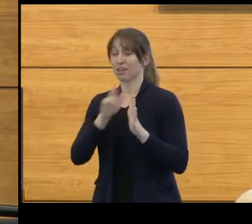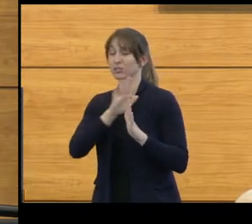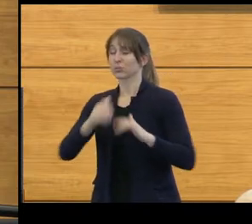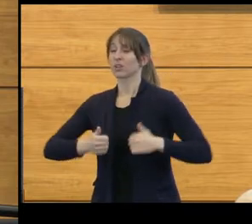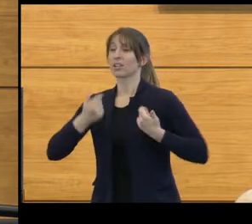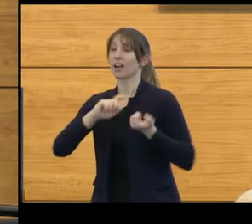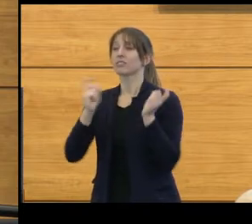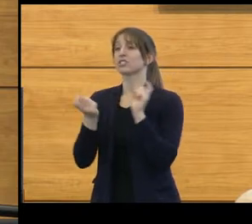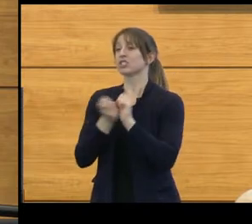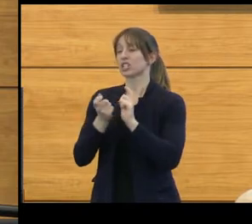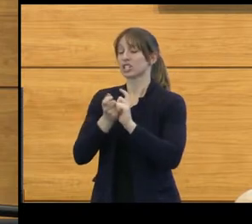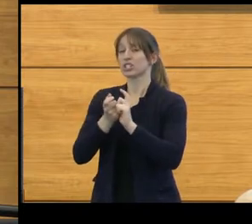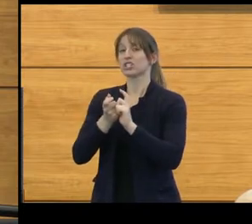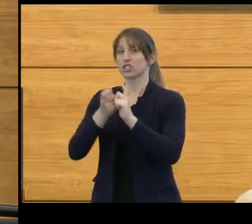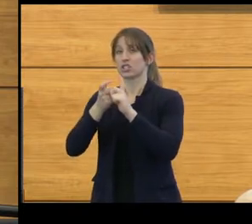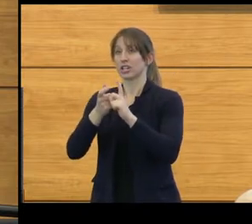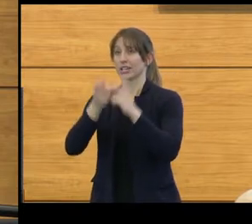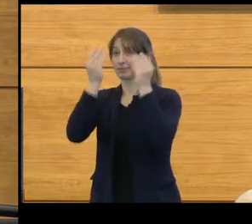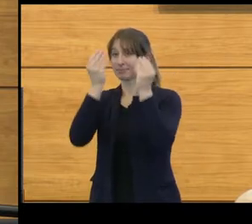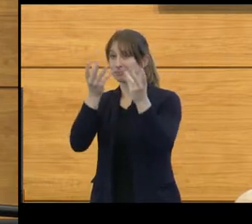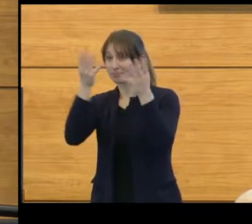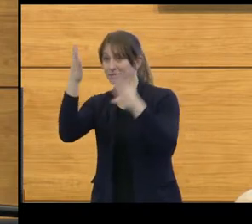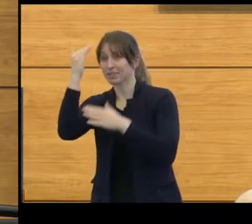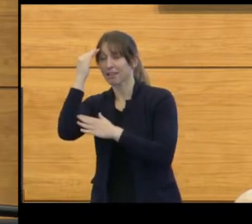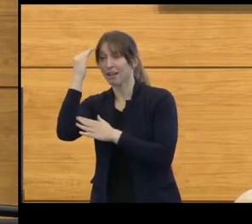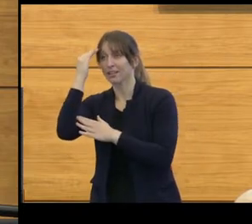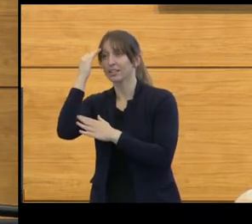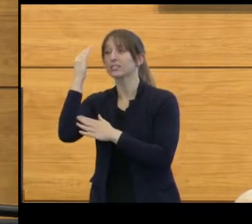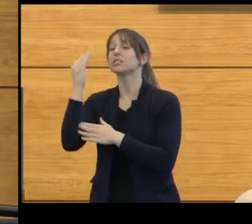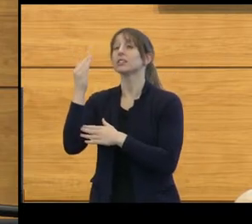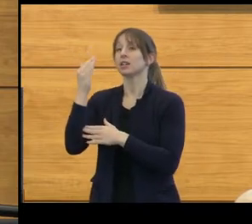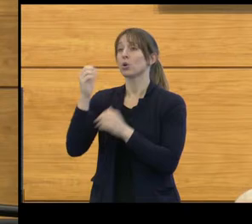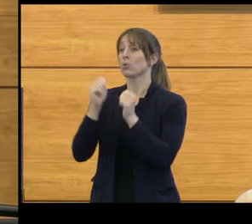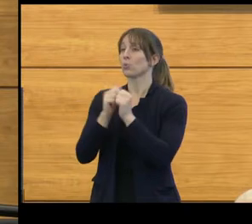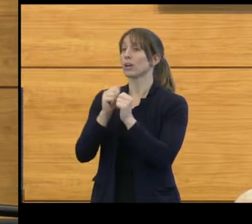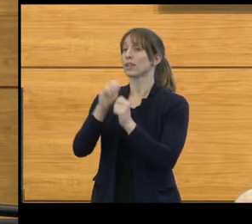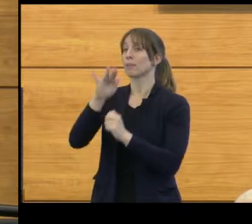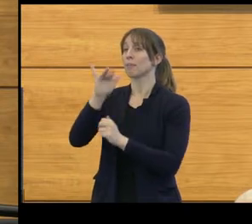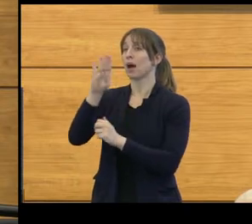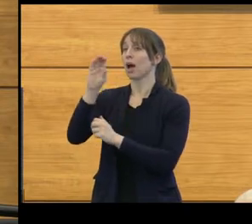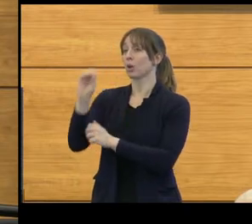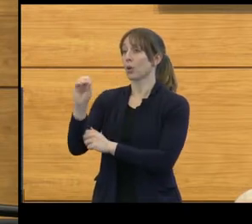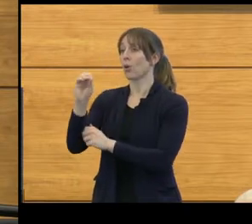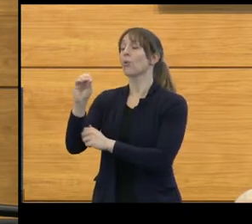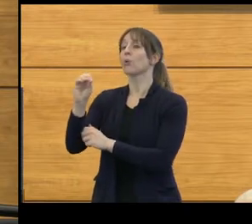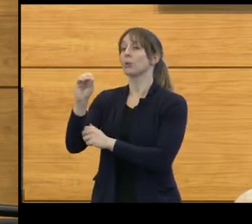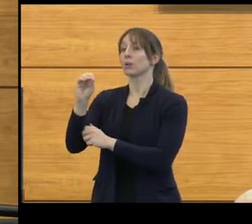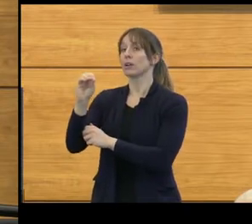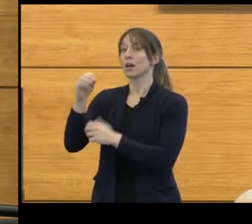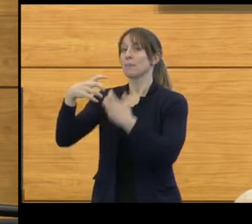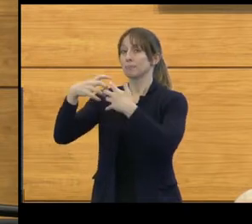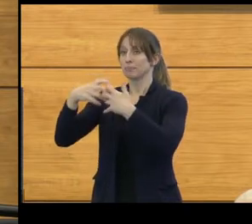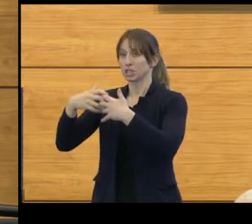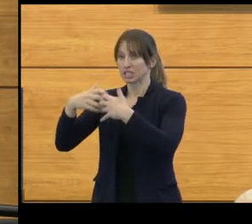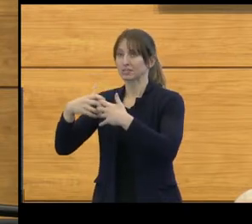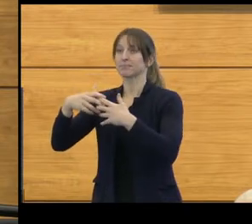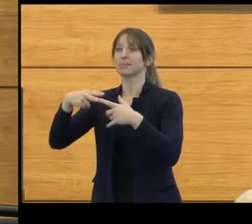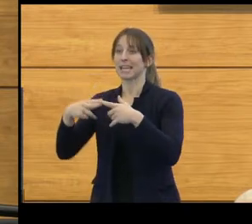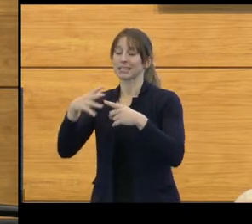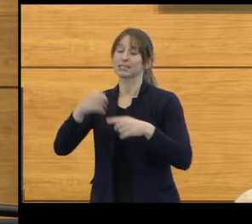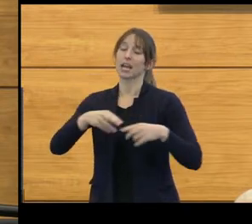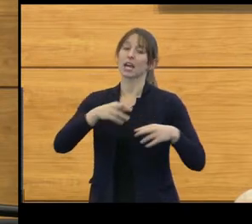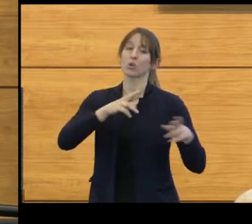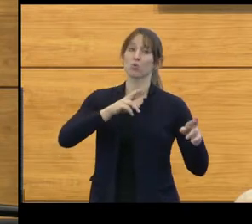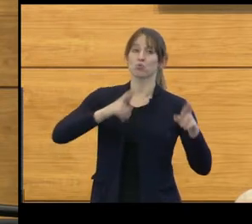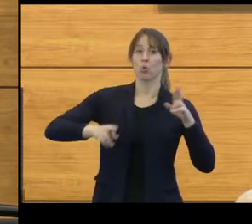life-changing contributions to biomedical engineering and robotics, the University of Michigan presents you with this